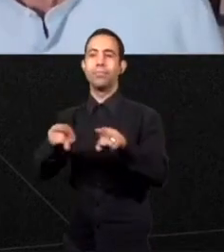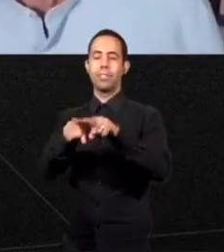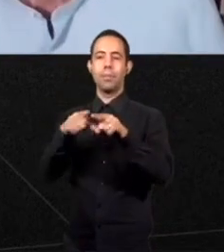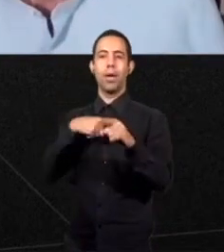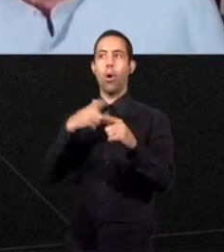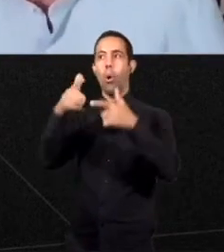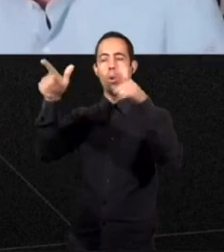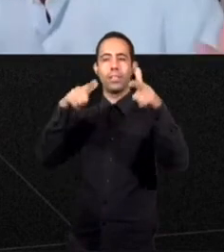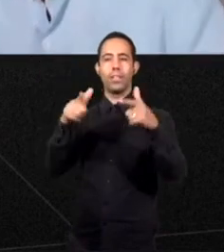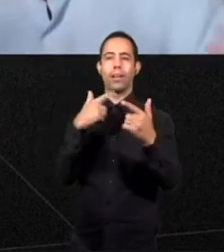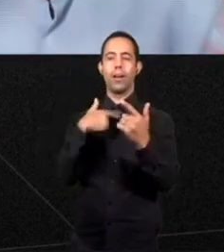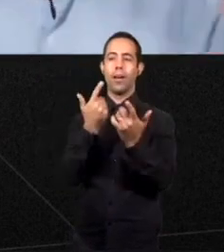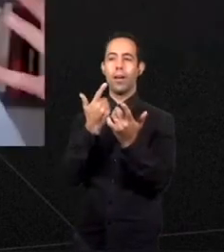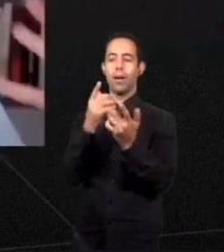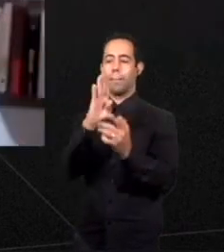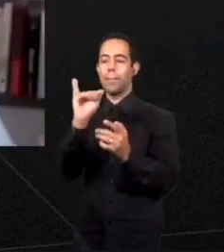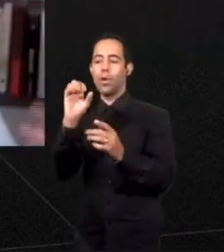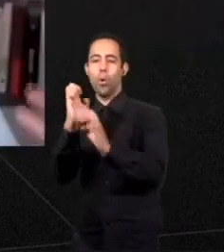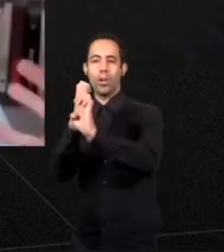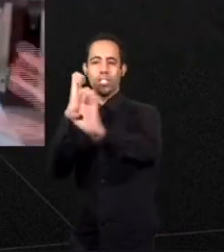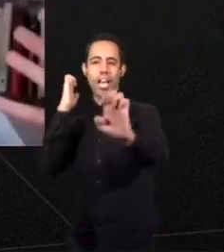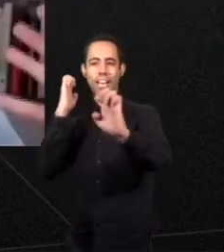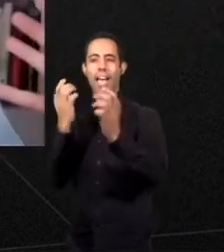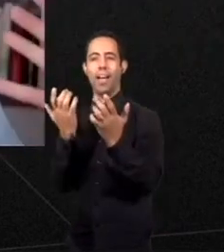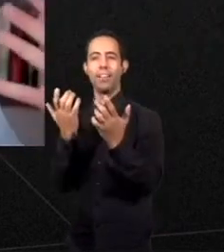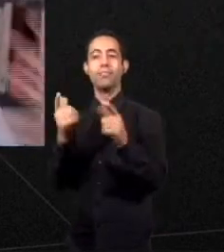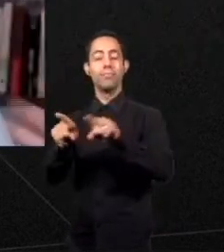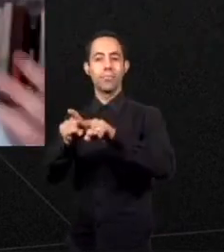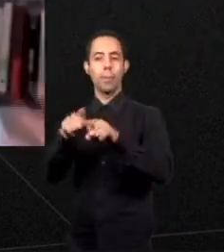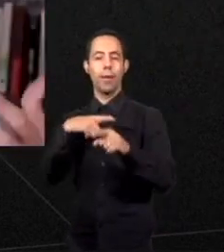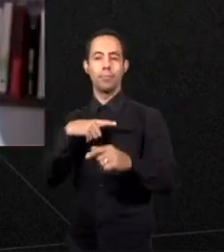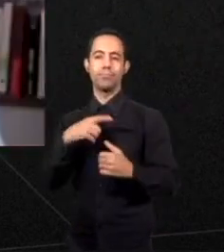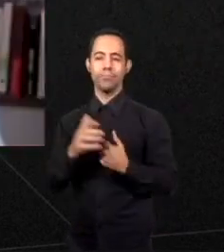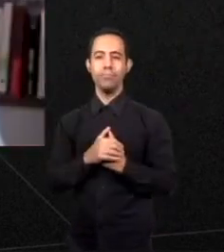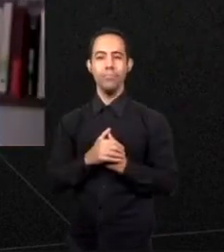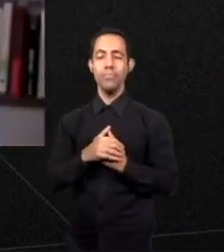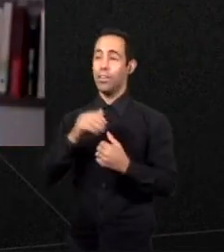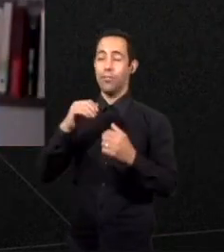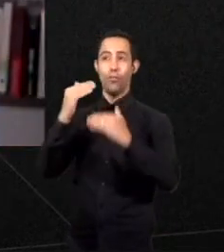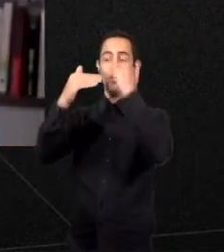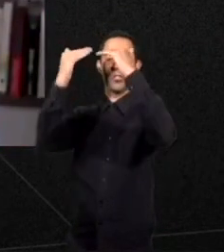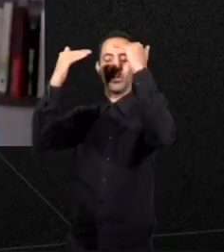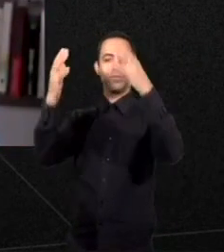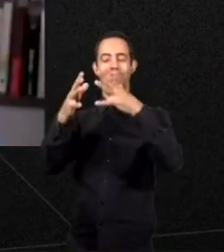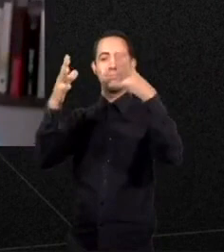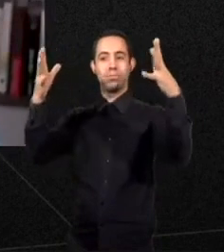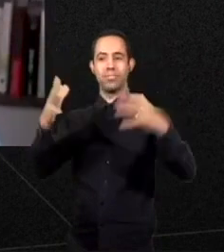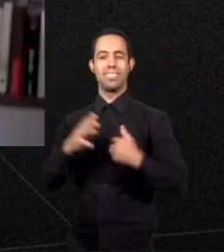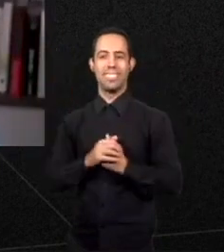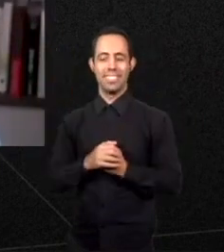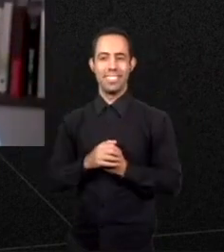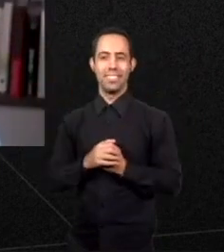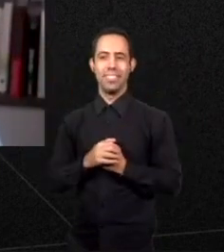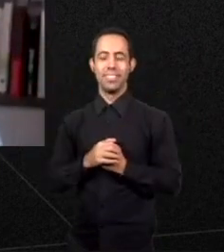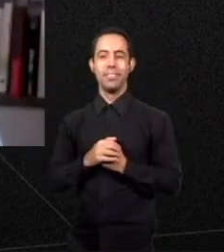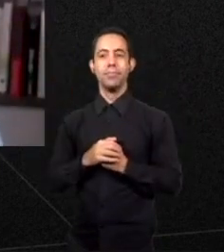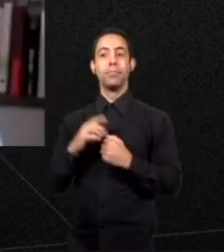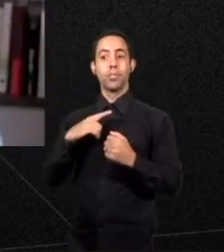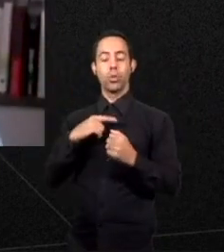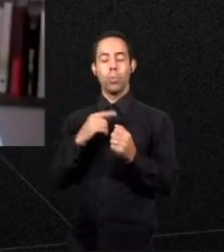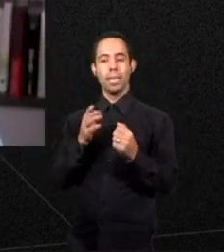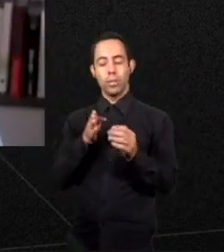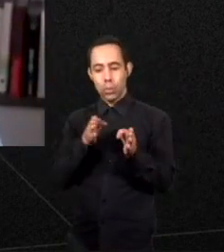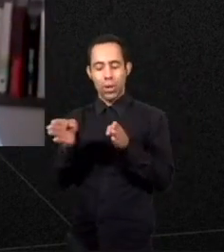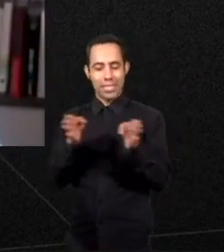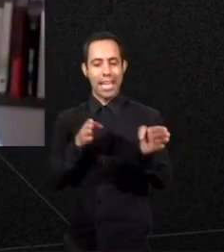bioengineering. These two true revolutionary fields will make